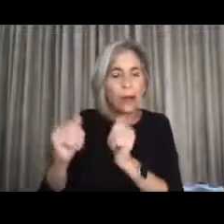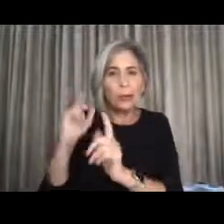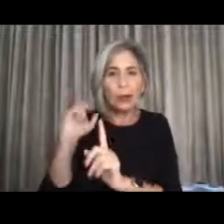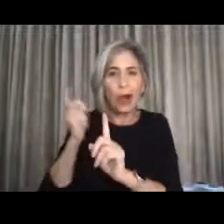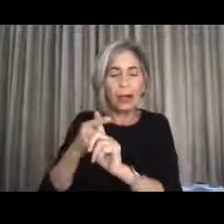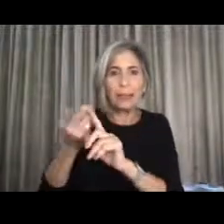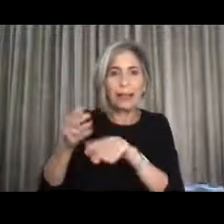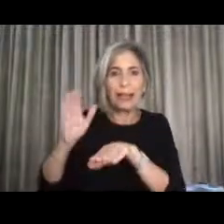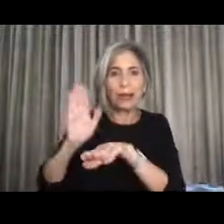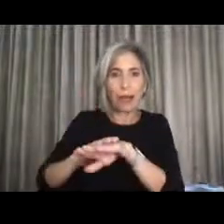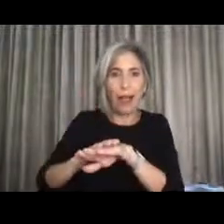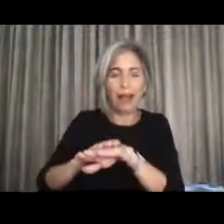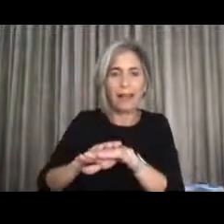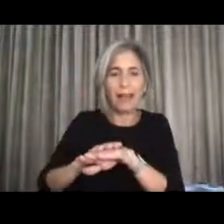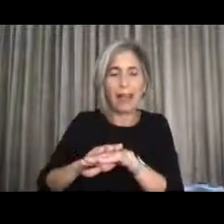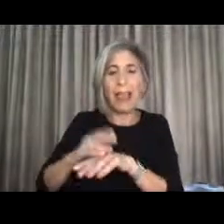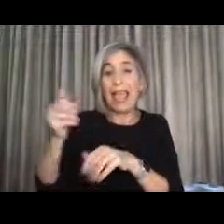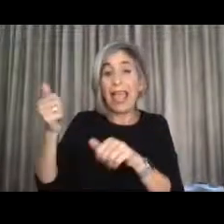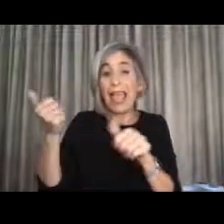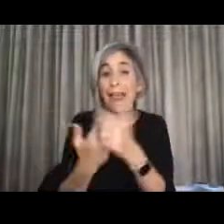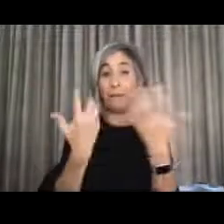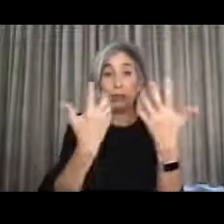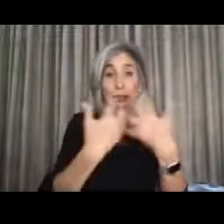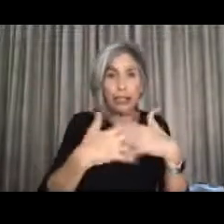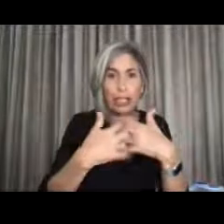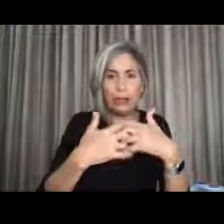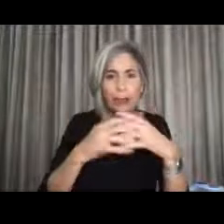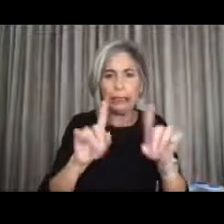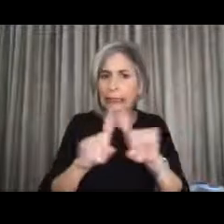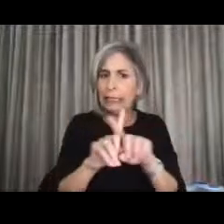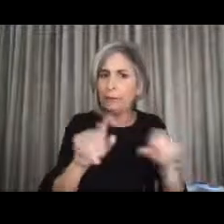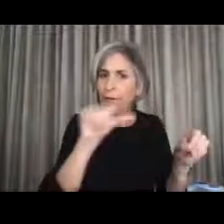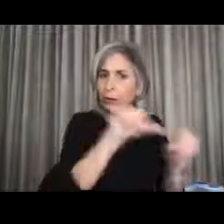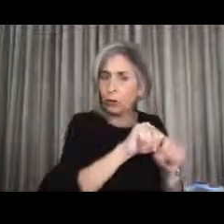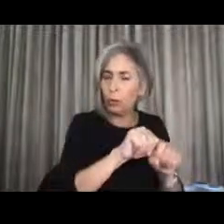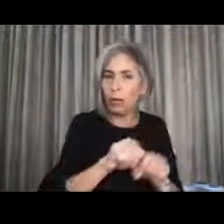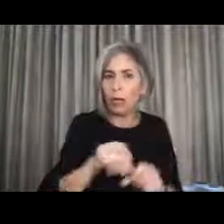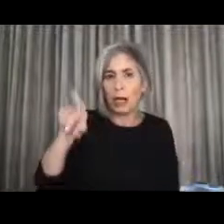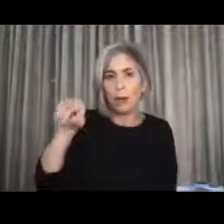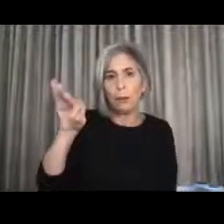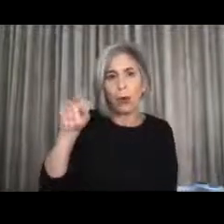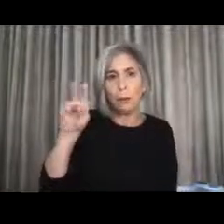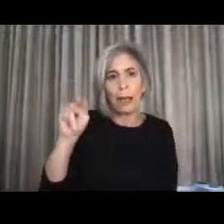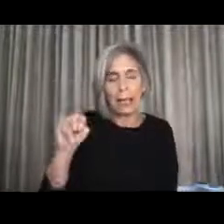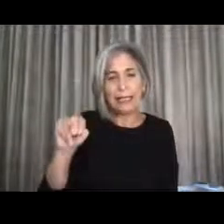on. With each generator, there's different type of fuels: propane, gasoline, and diesel.